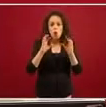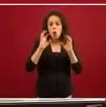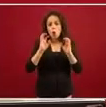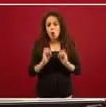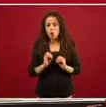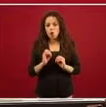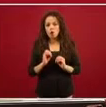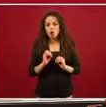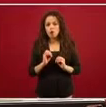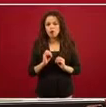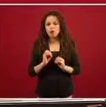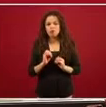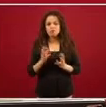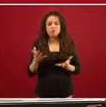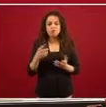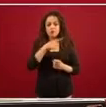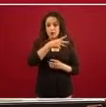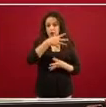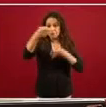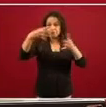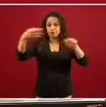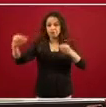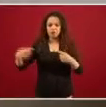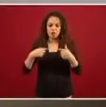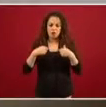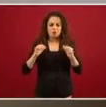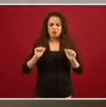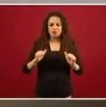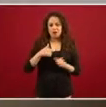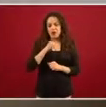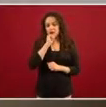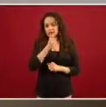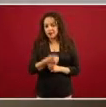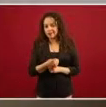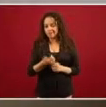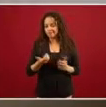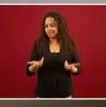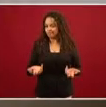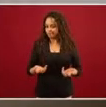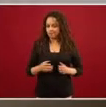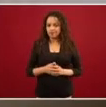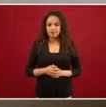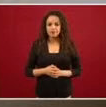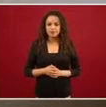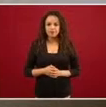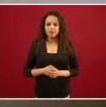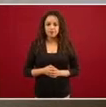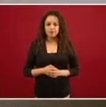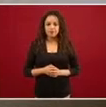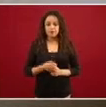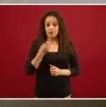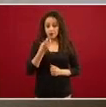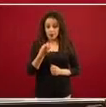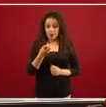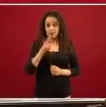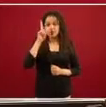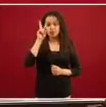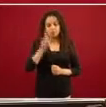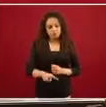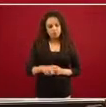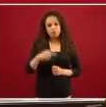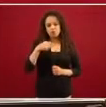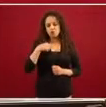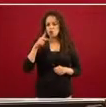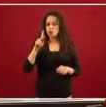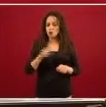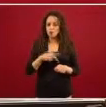or even that it is highly unlikely that it will affect you in any way. We want to emphasize that is not